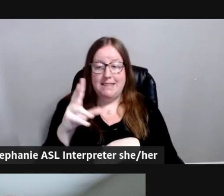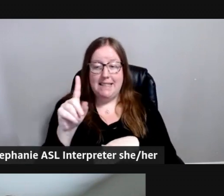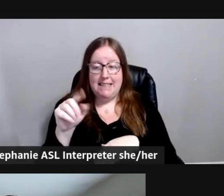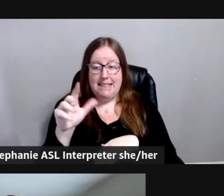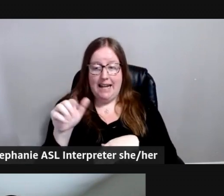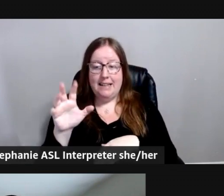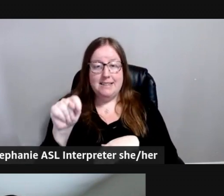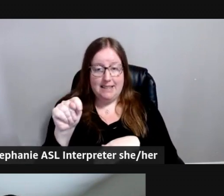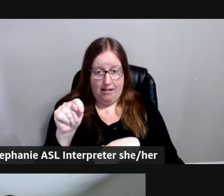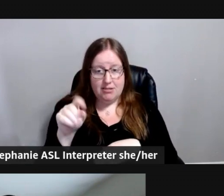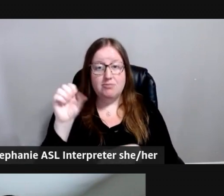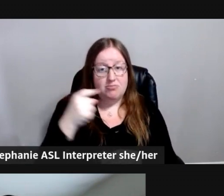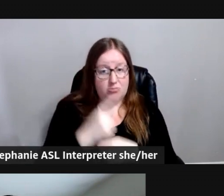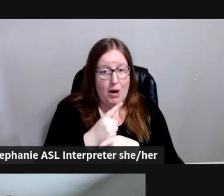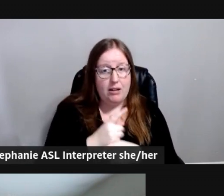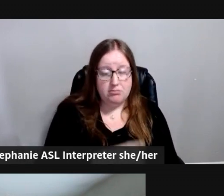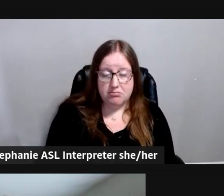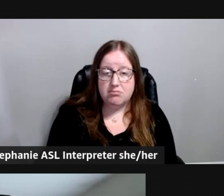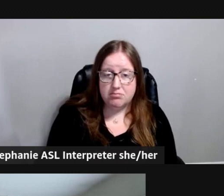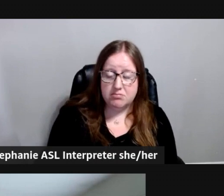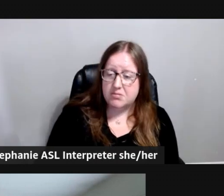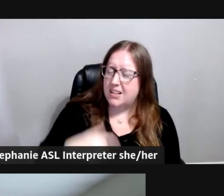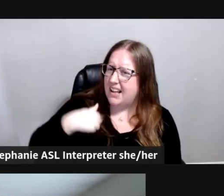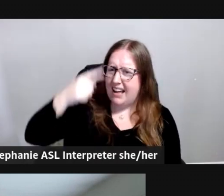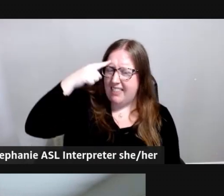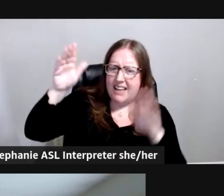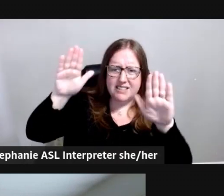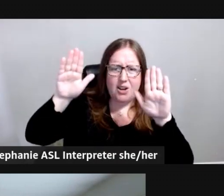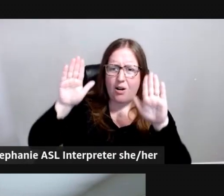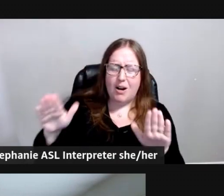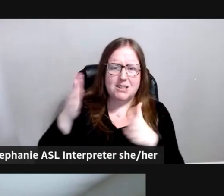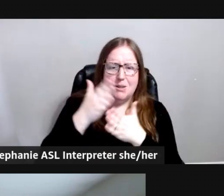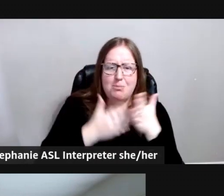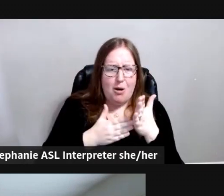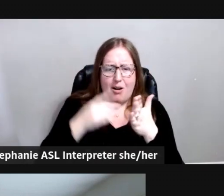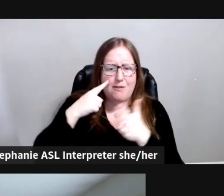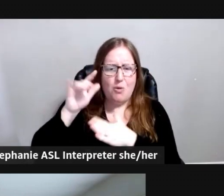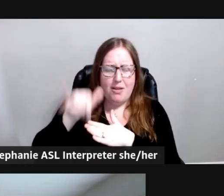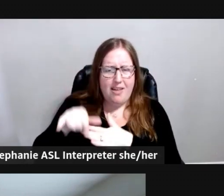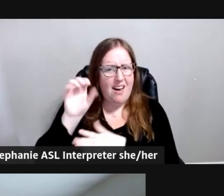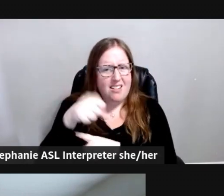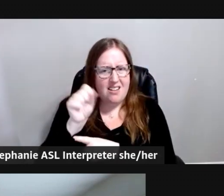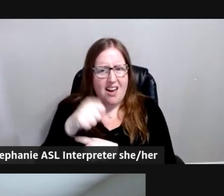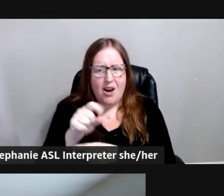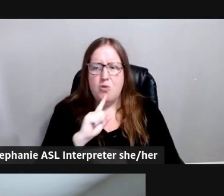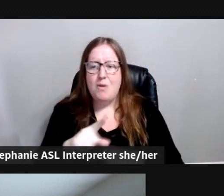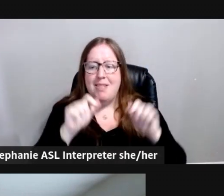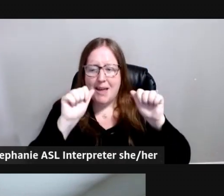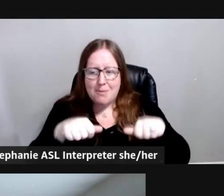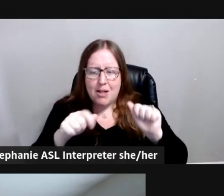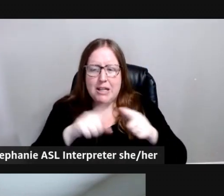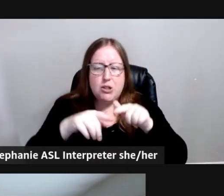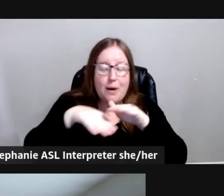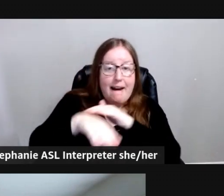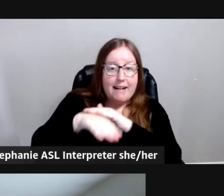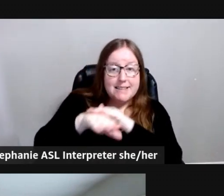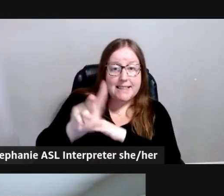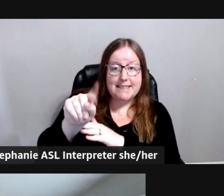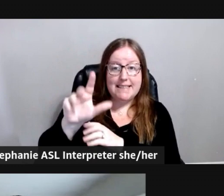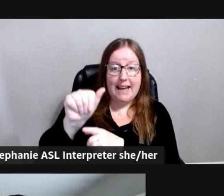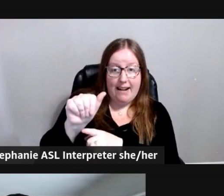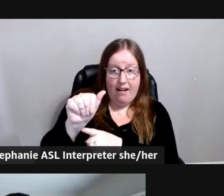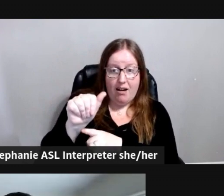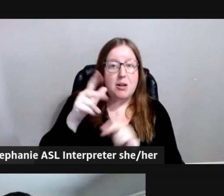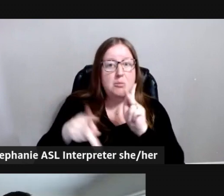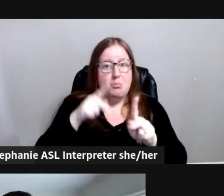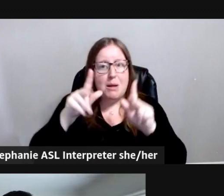workload? Yeah, I think that that's an awesome part about what we're doing here is the ability to access that data so that people